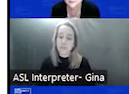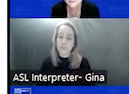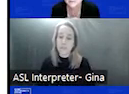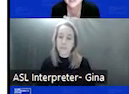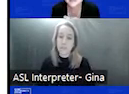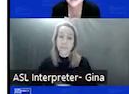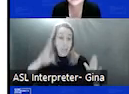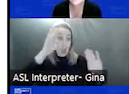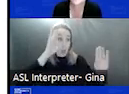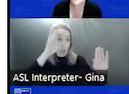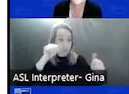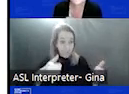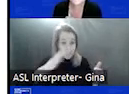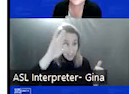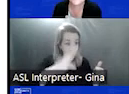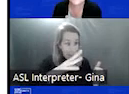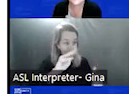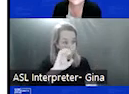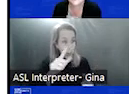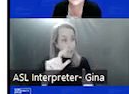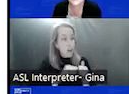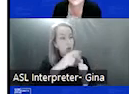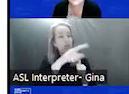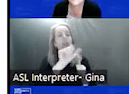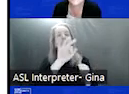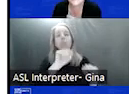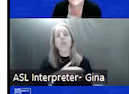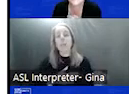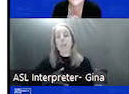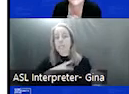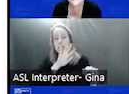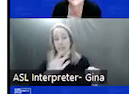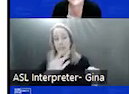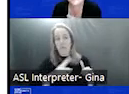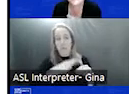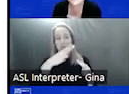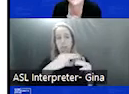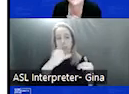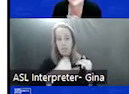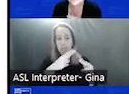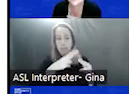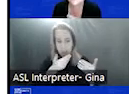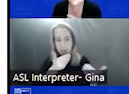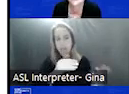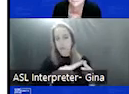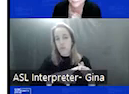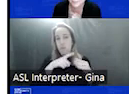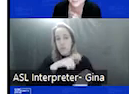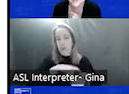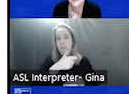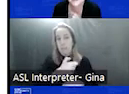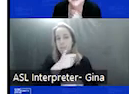Hello. Yes, hi Michael, how are you? If you could spell and state your first name, first and last name for us, and then I'll start to time you.